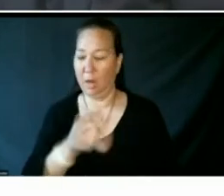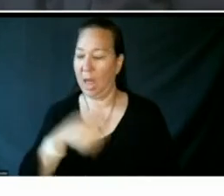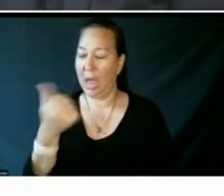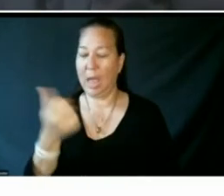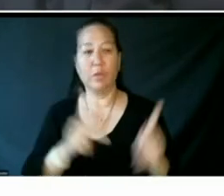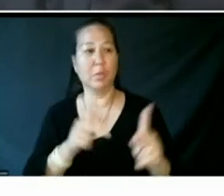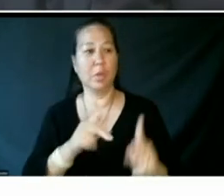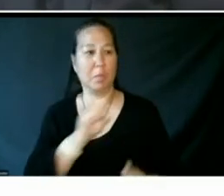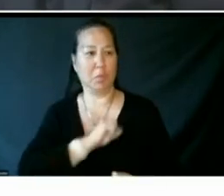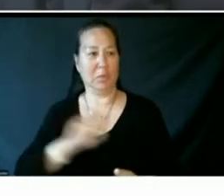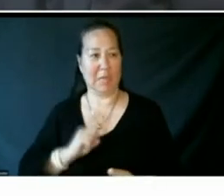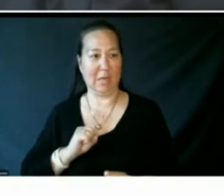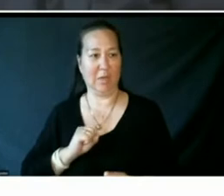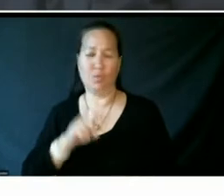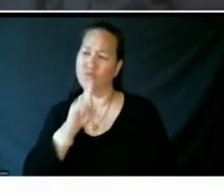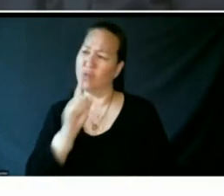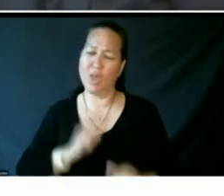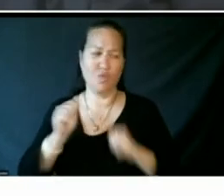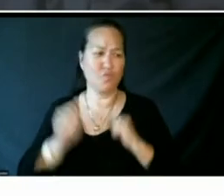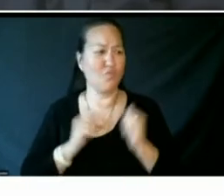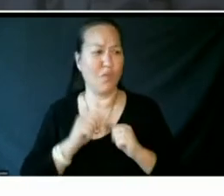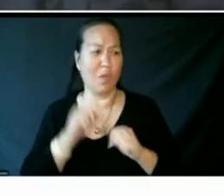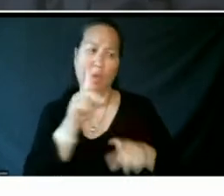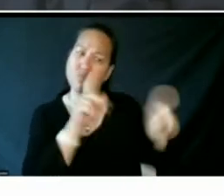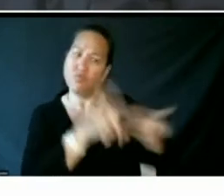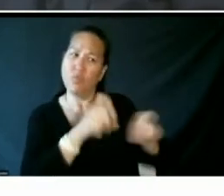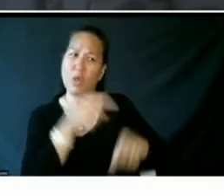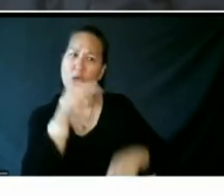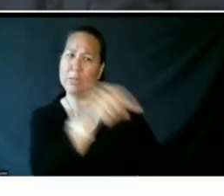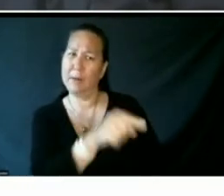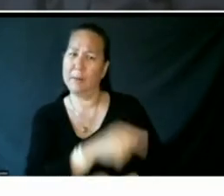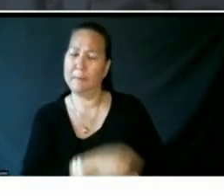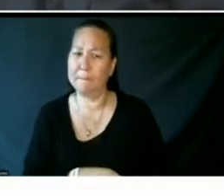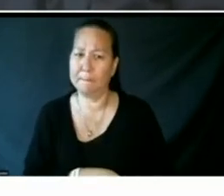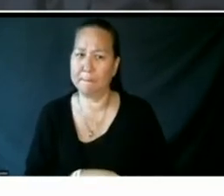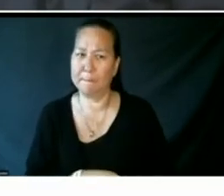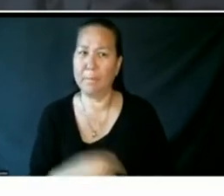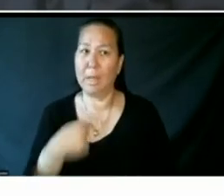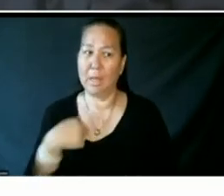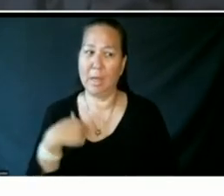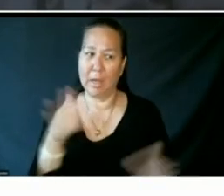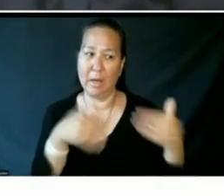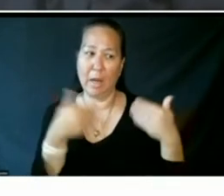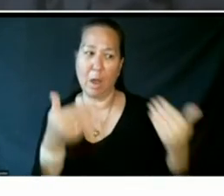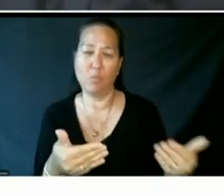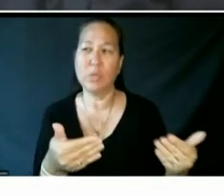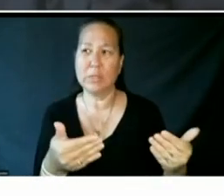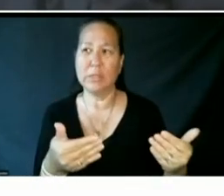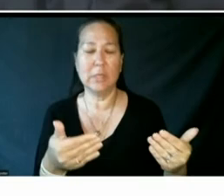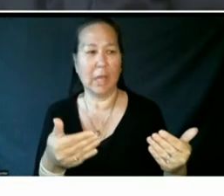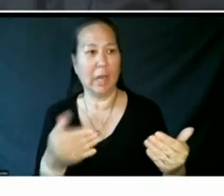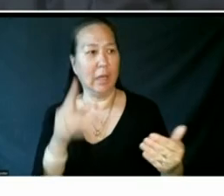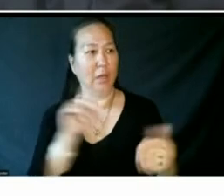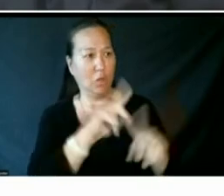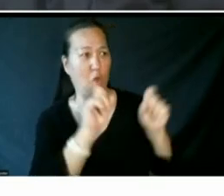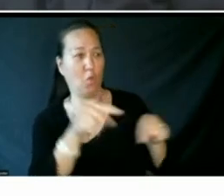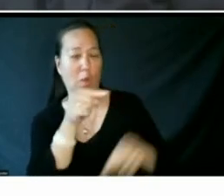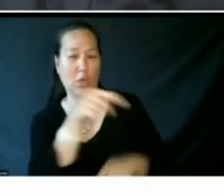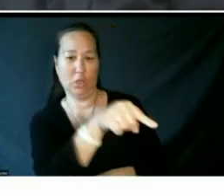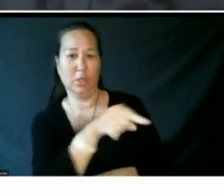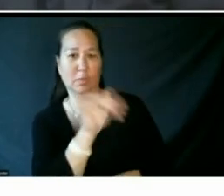aggressively questioned him. And then I proceeded to question him on the proof that he was going to bring me,